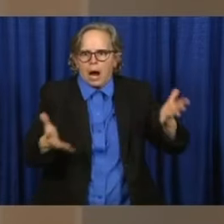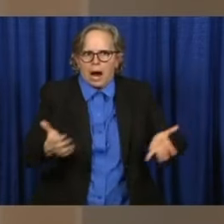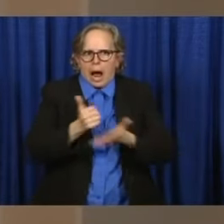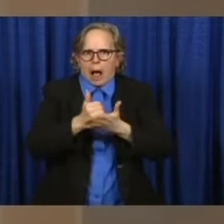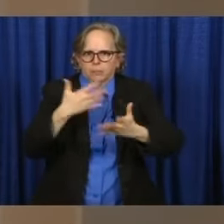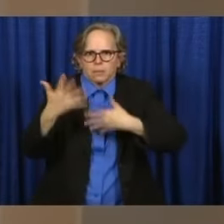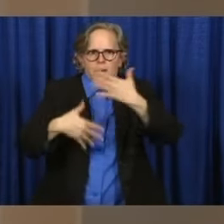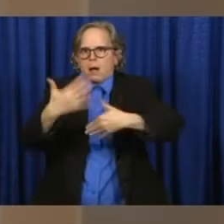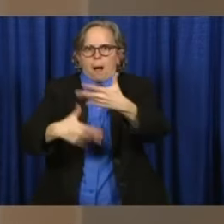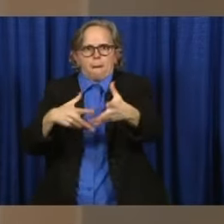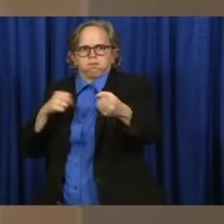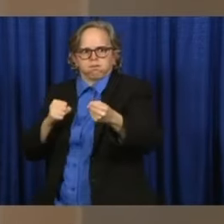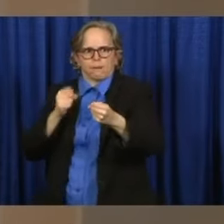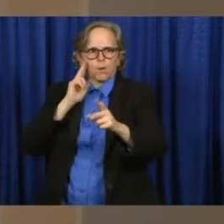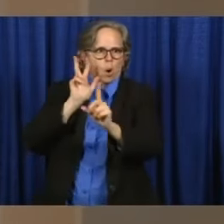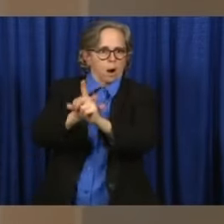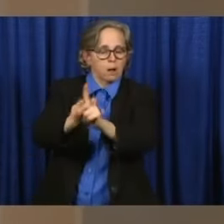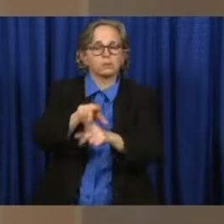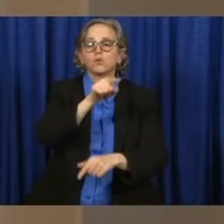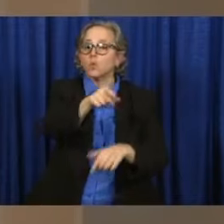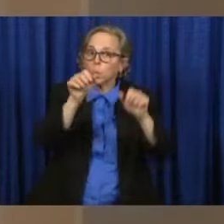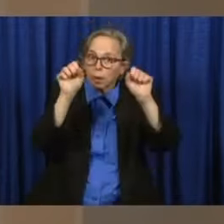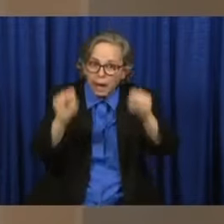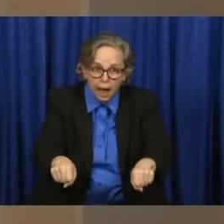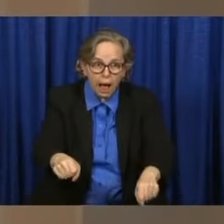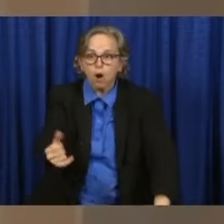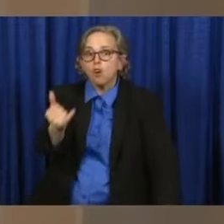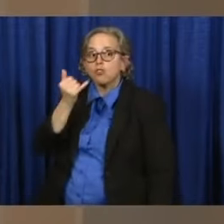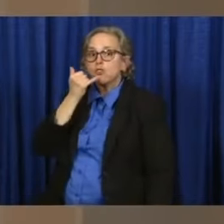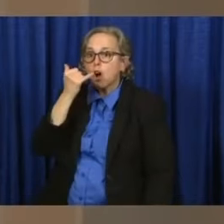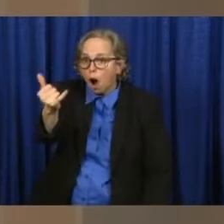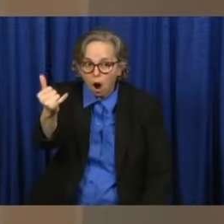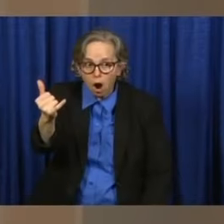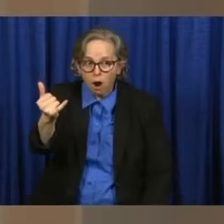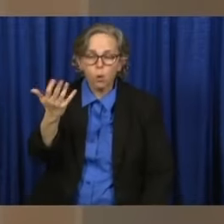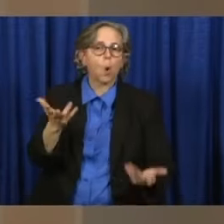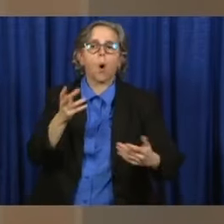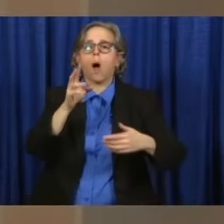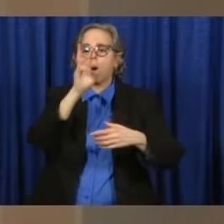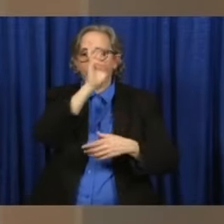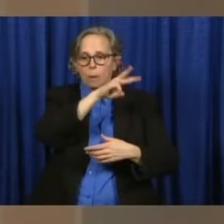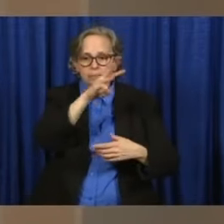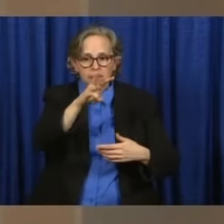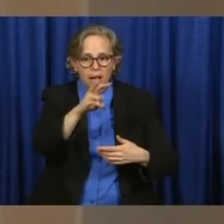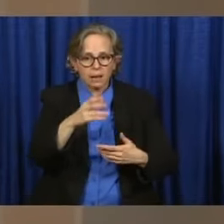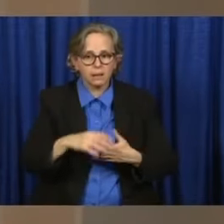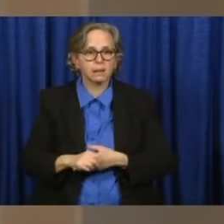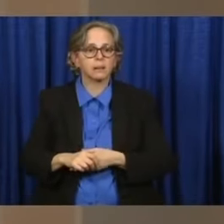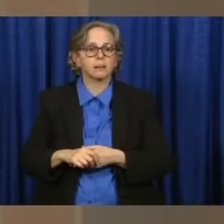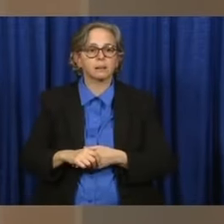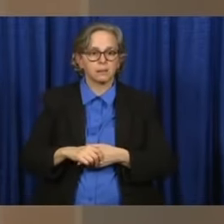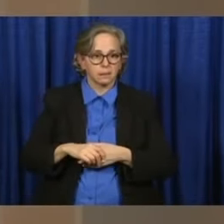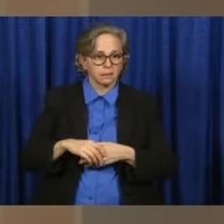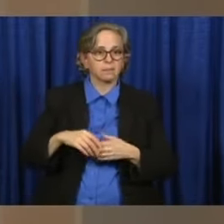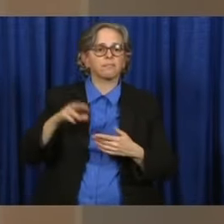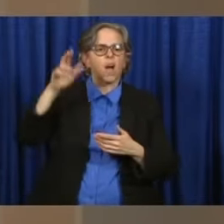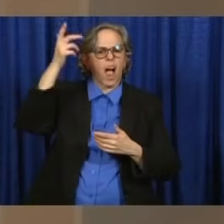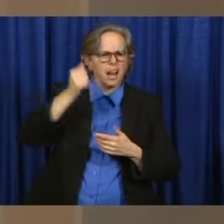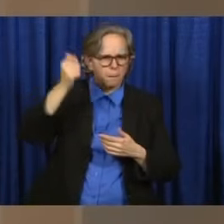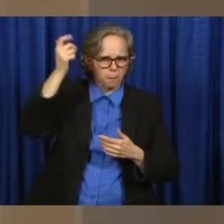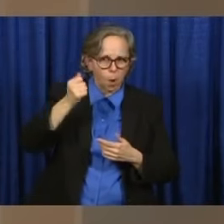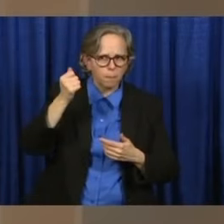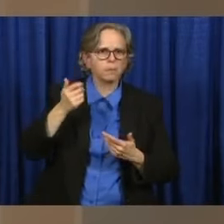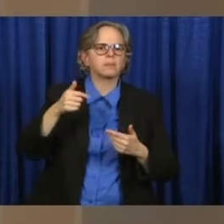877-644-6562 if you want to use the phone line, or unemployment.ohio.gov. Expanded hours. We know that it's been 7 to 7